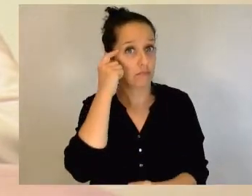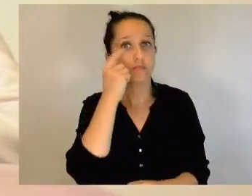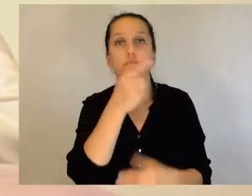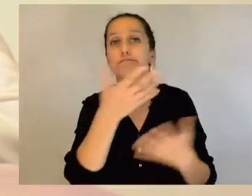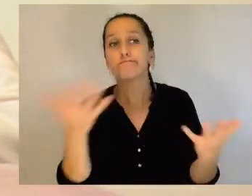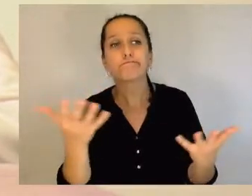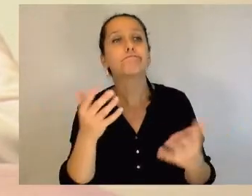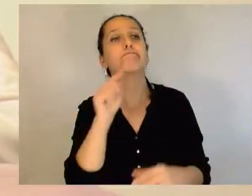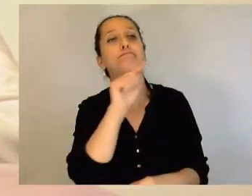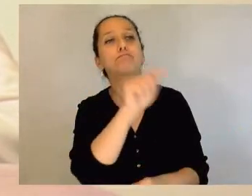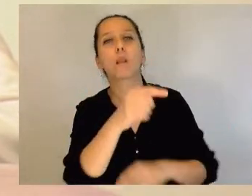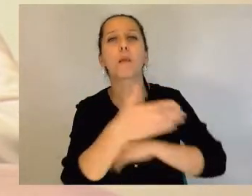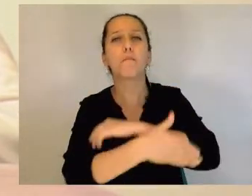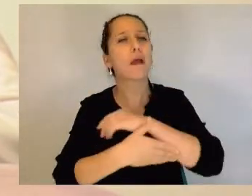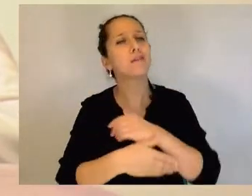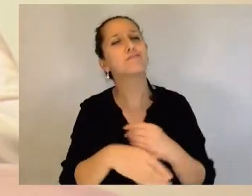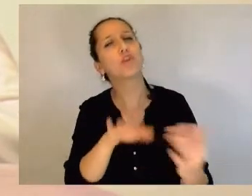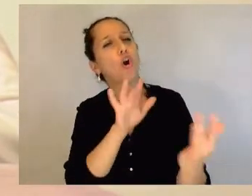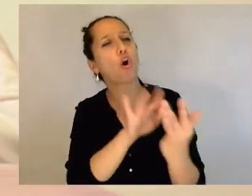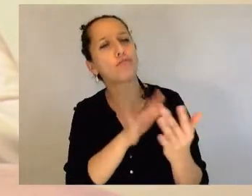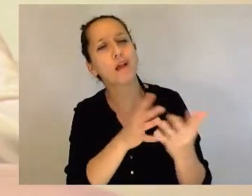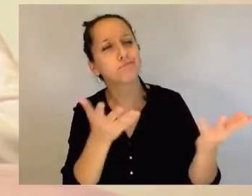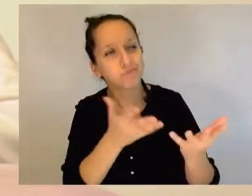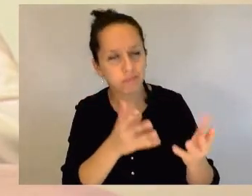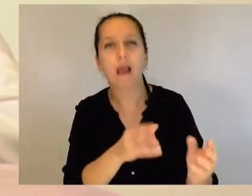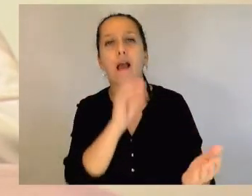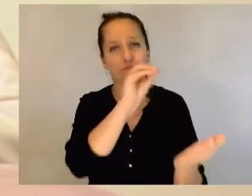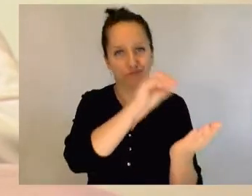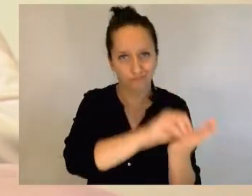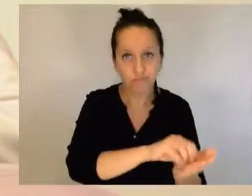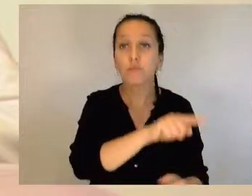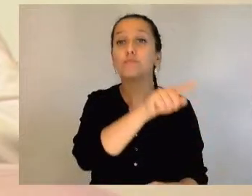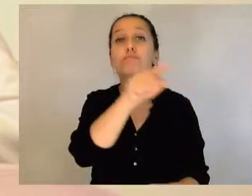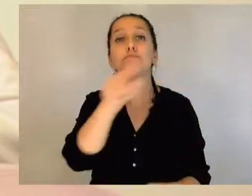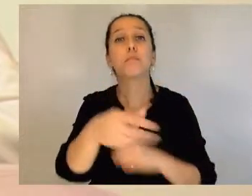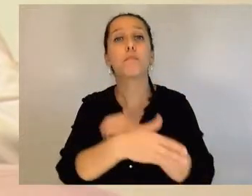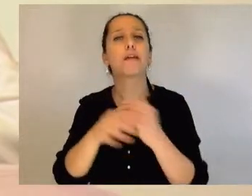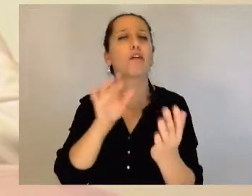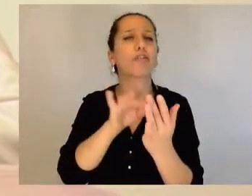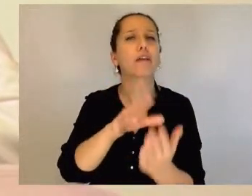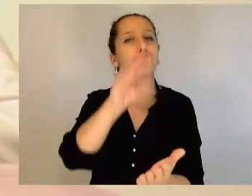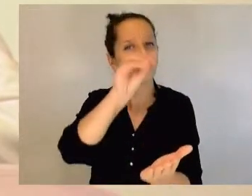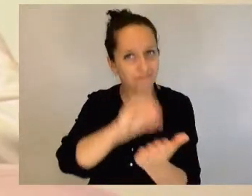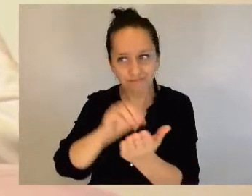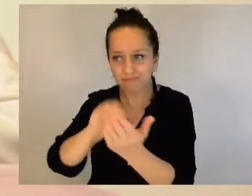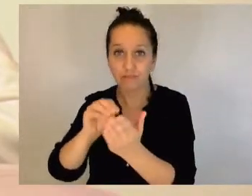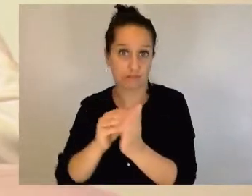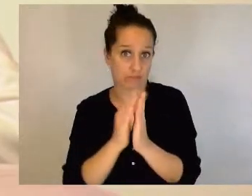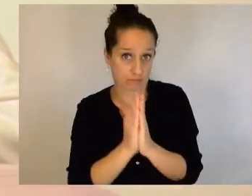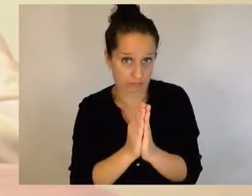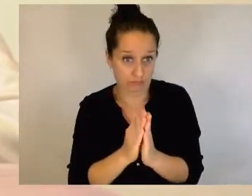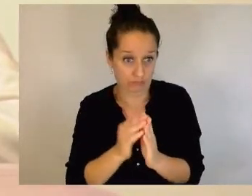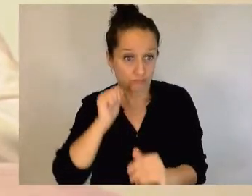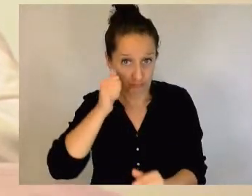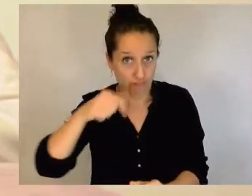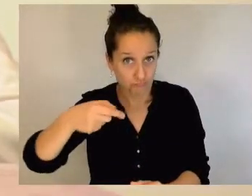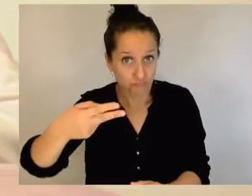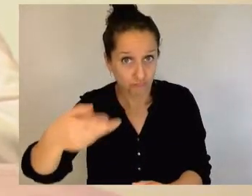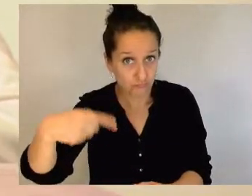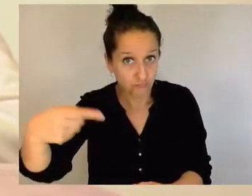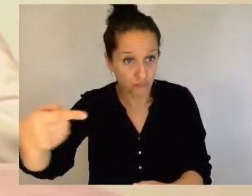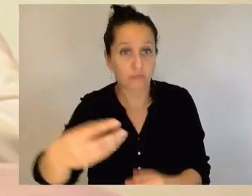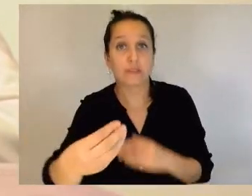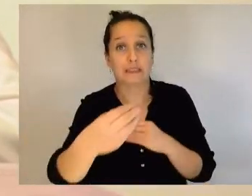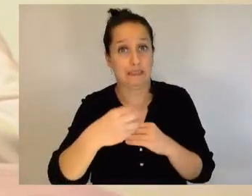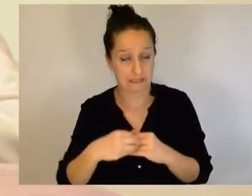a contact point in each country so that we can maintain constant, effective communication. And we will communicate in